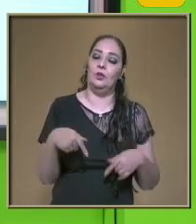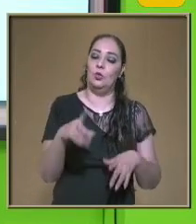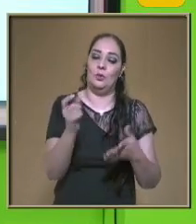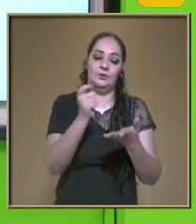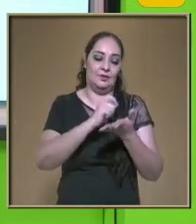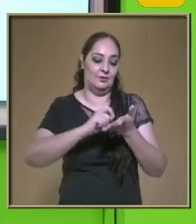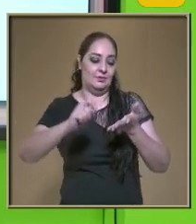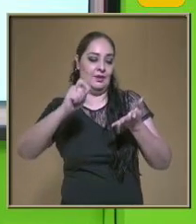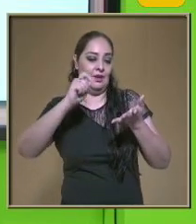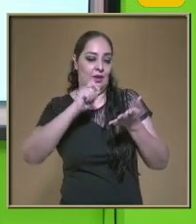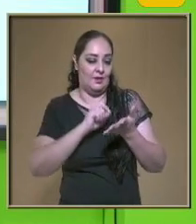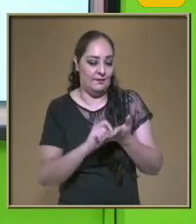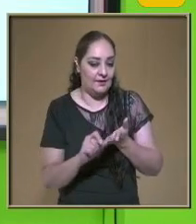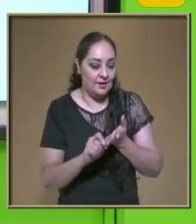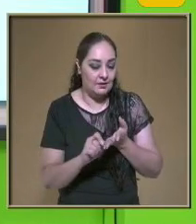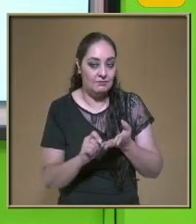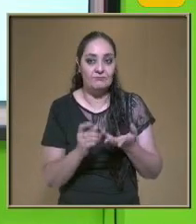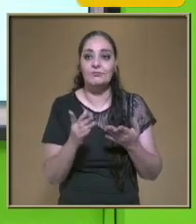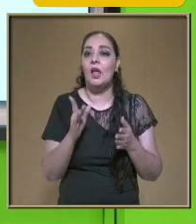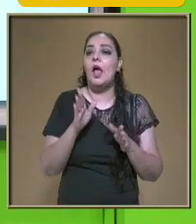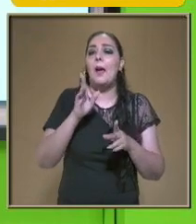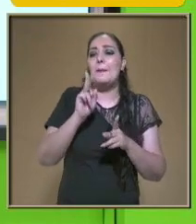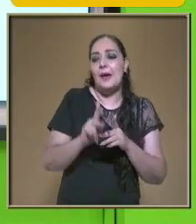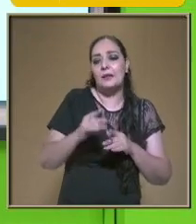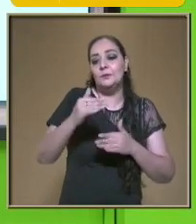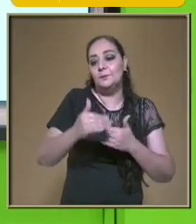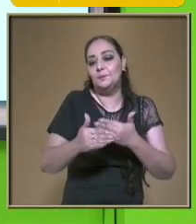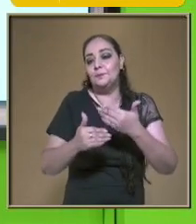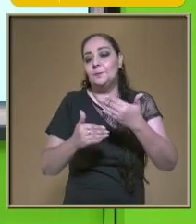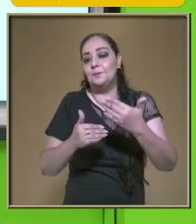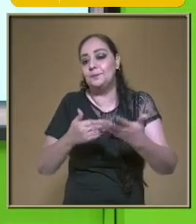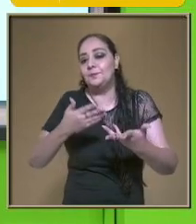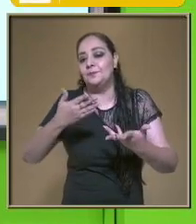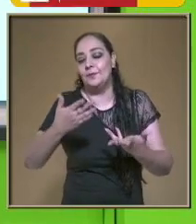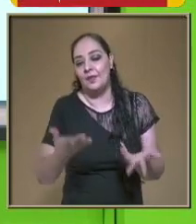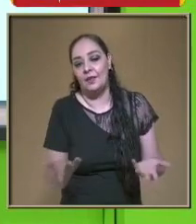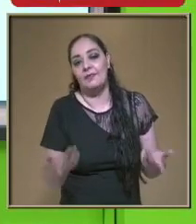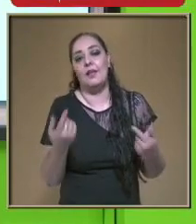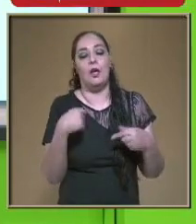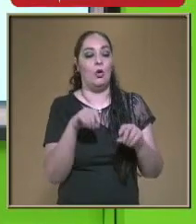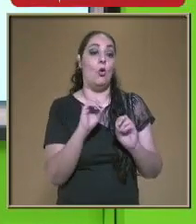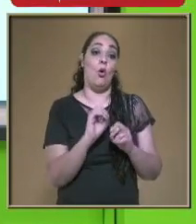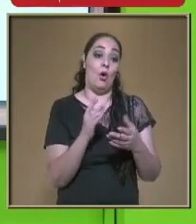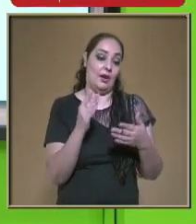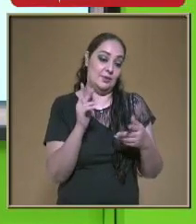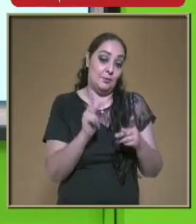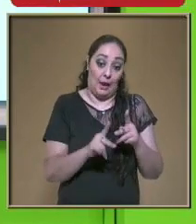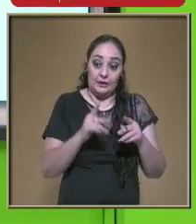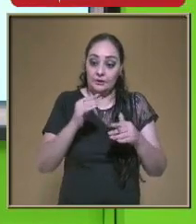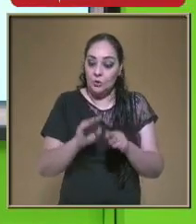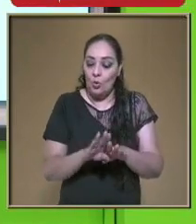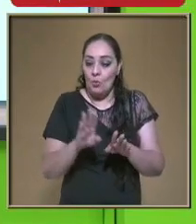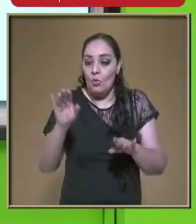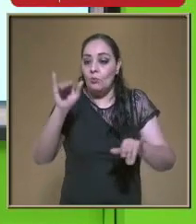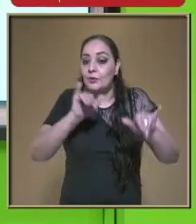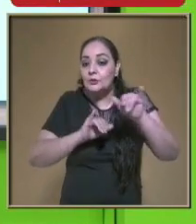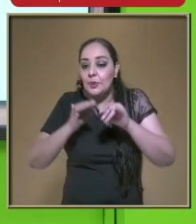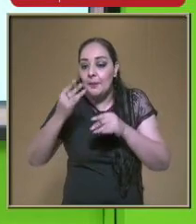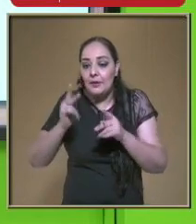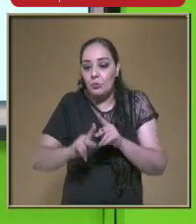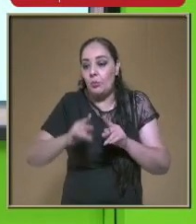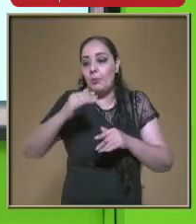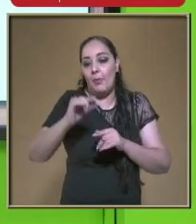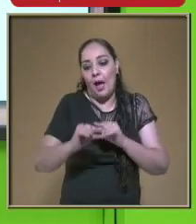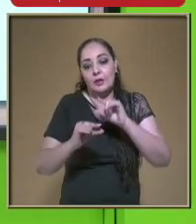describe the process, if you are going to describe the instructions about an experiment, it